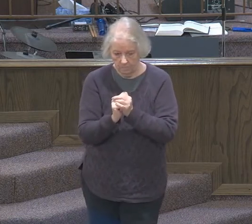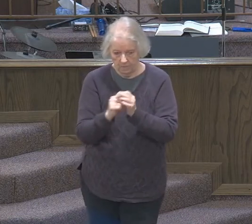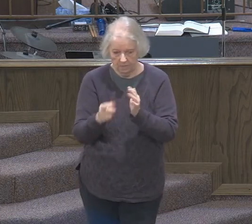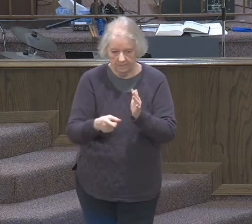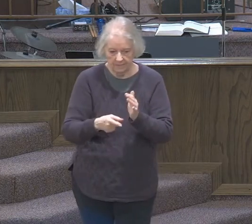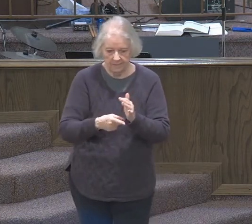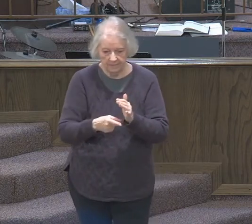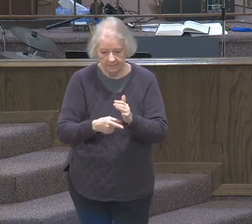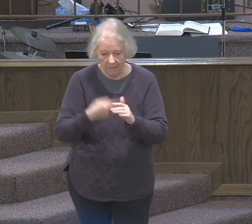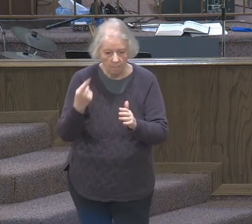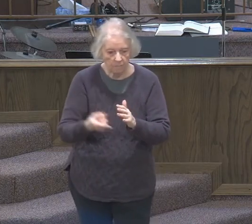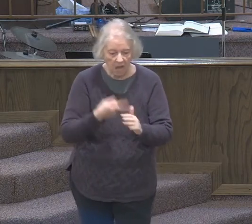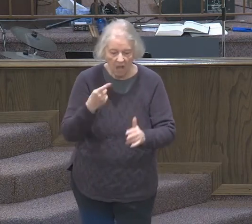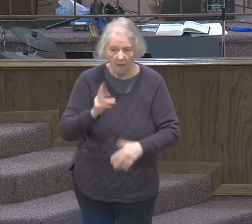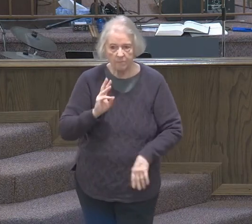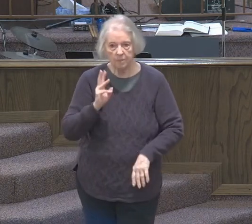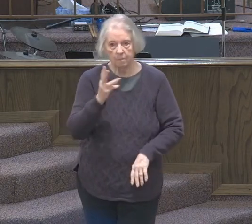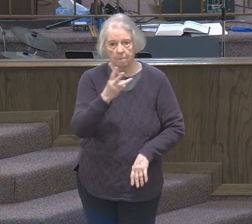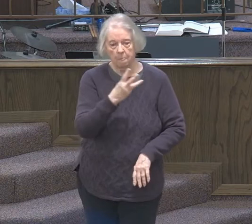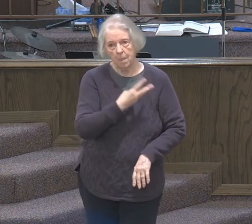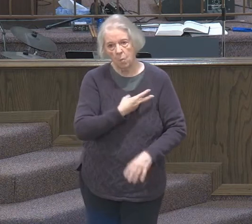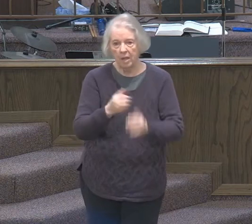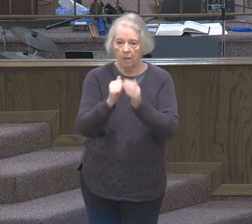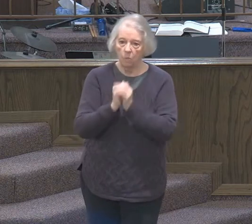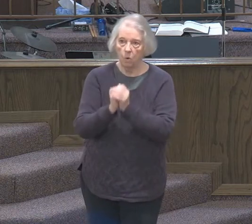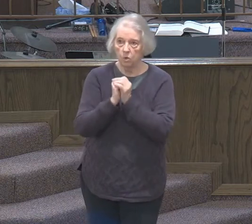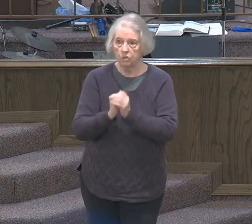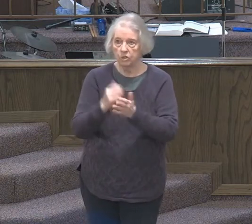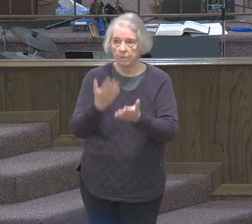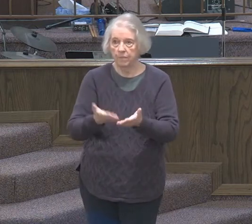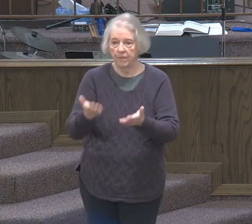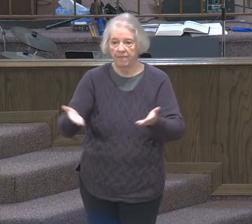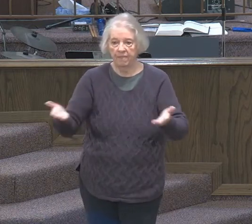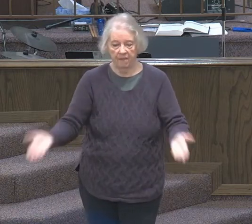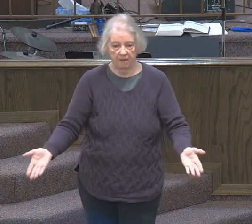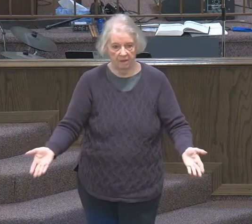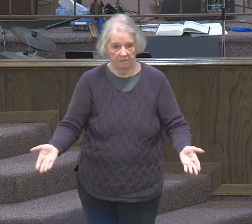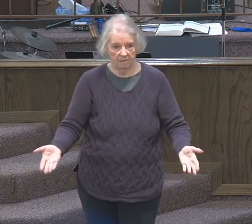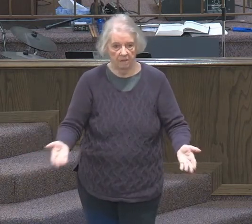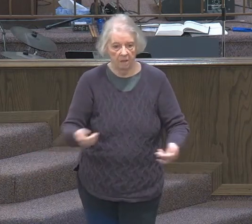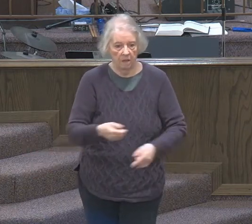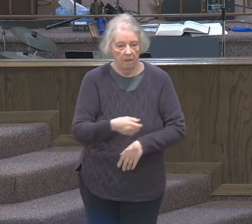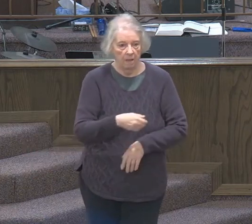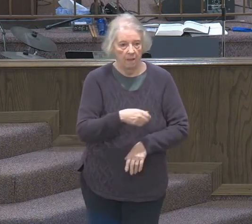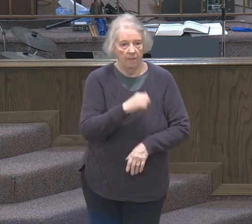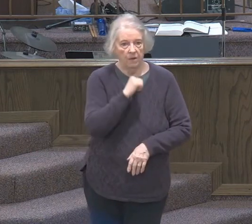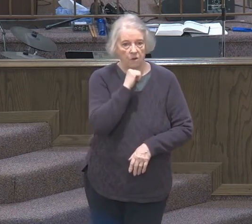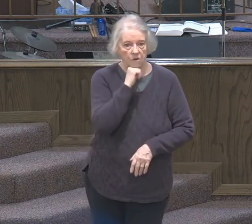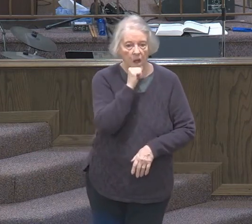or we place value upon that which we worship. So